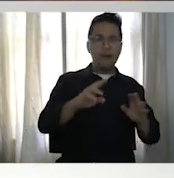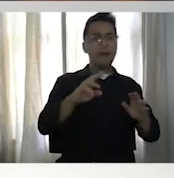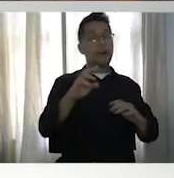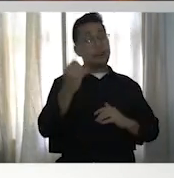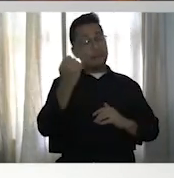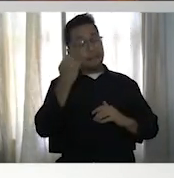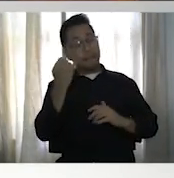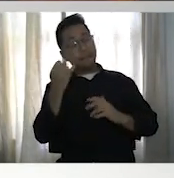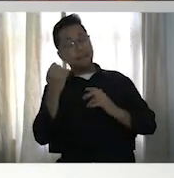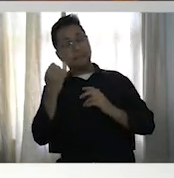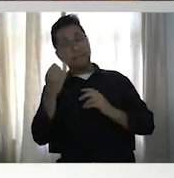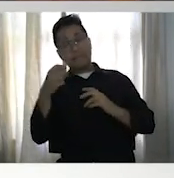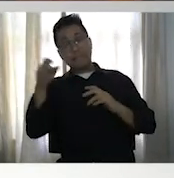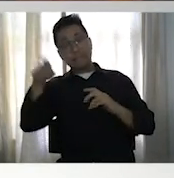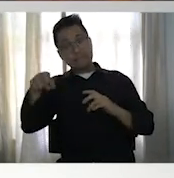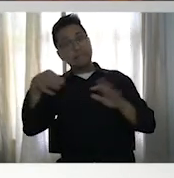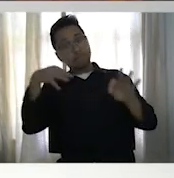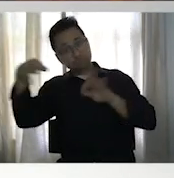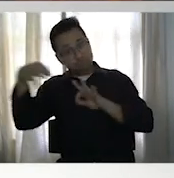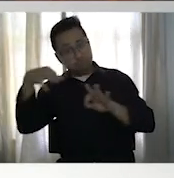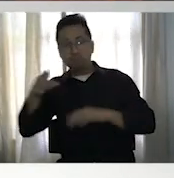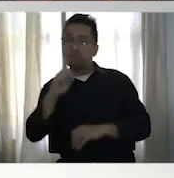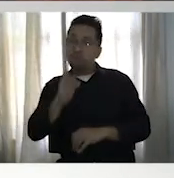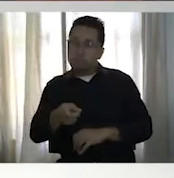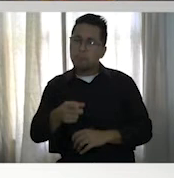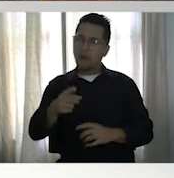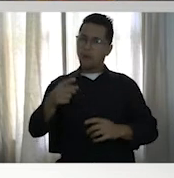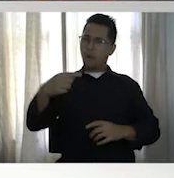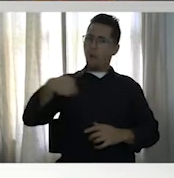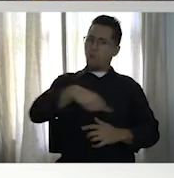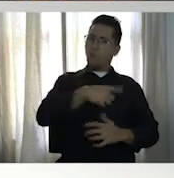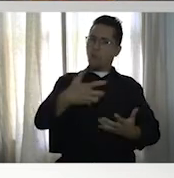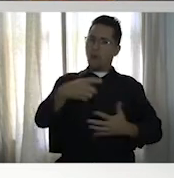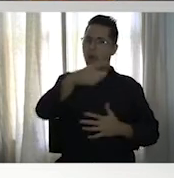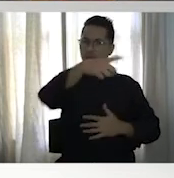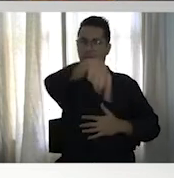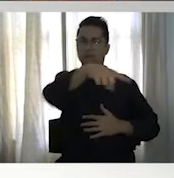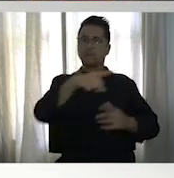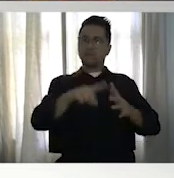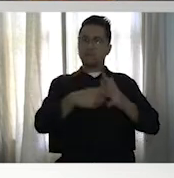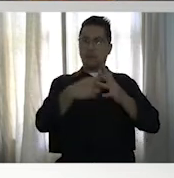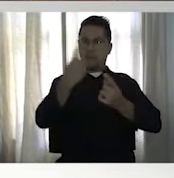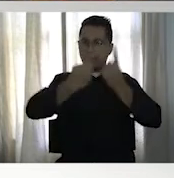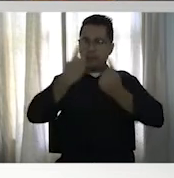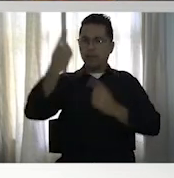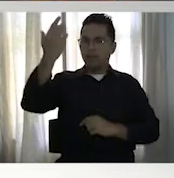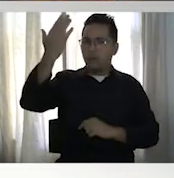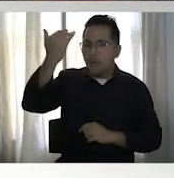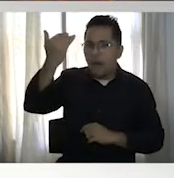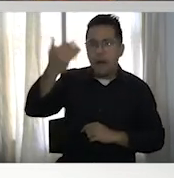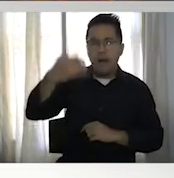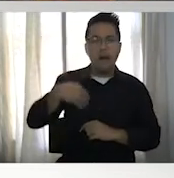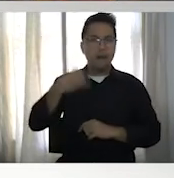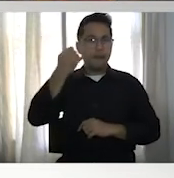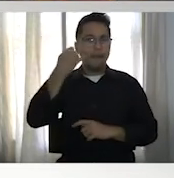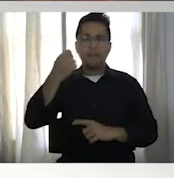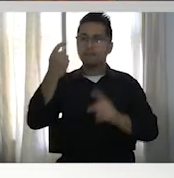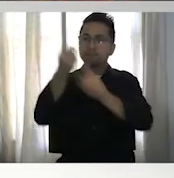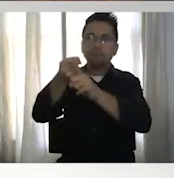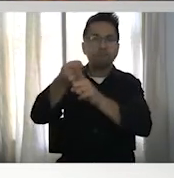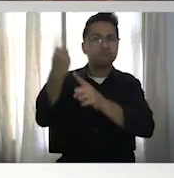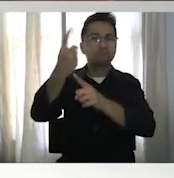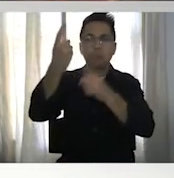appropriate, but we want them to start thinking why. We need them to be problem solvers. If something goes wrong,